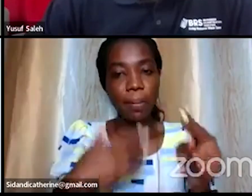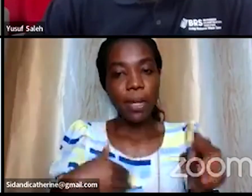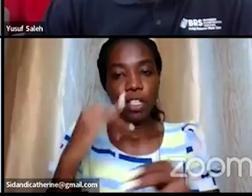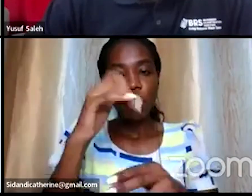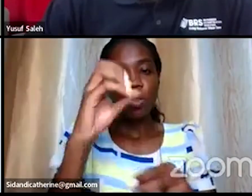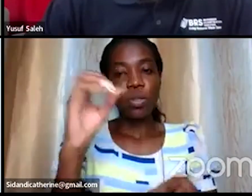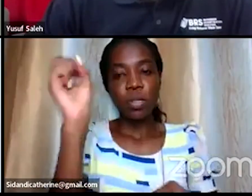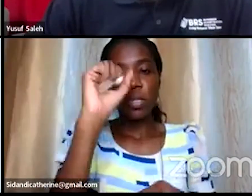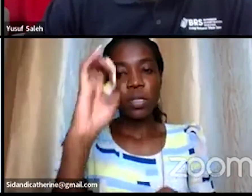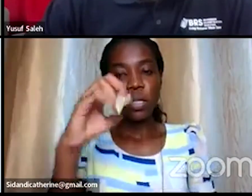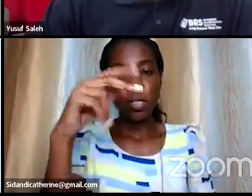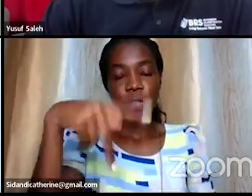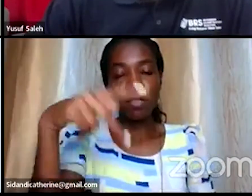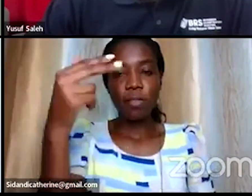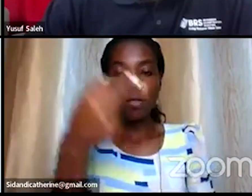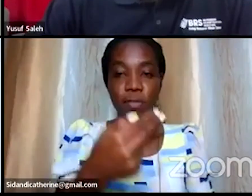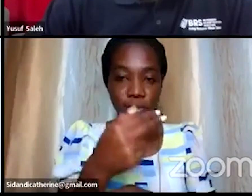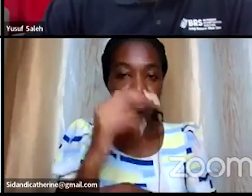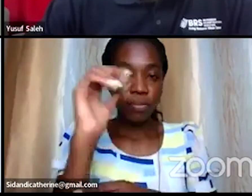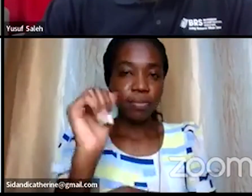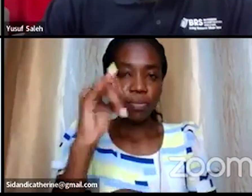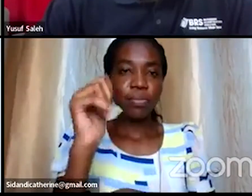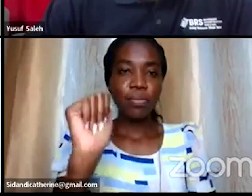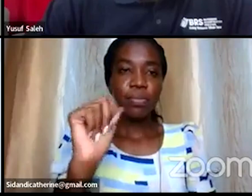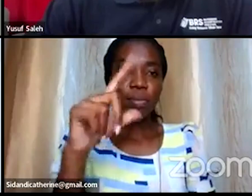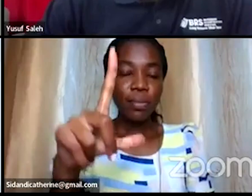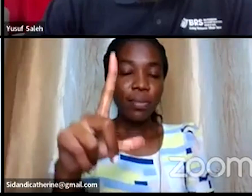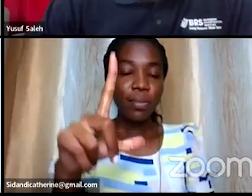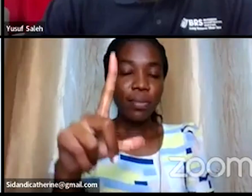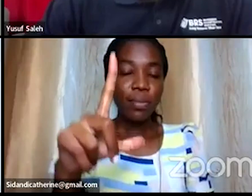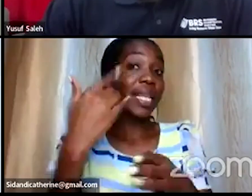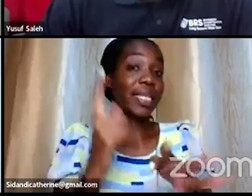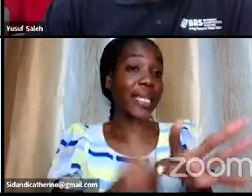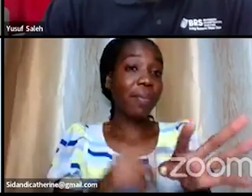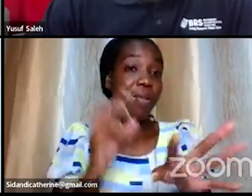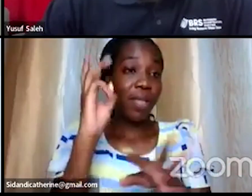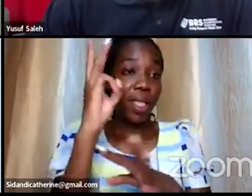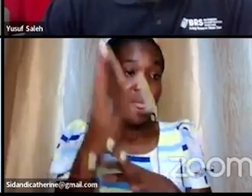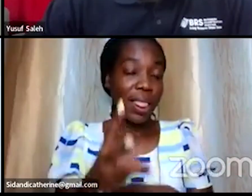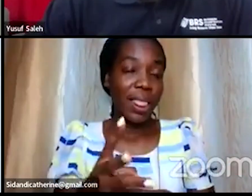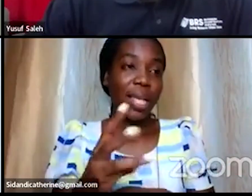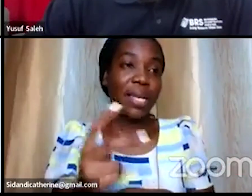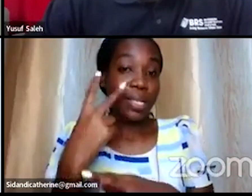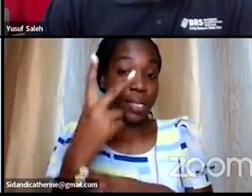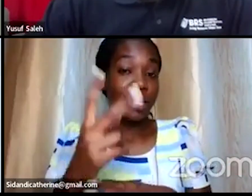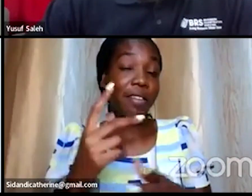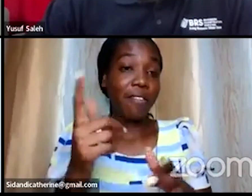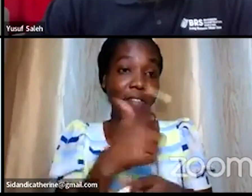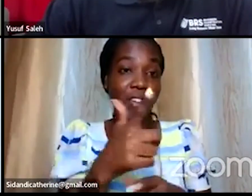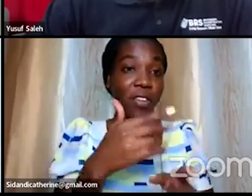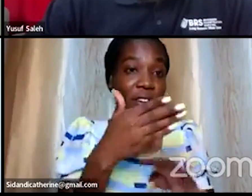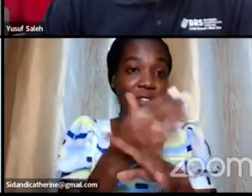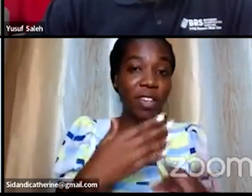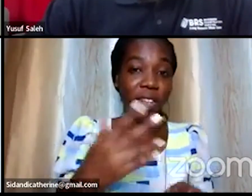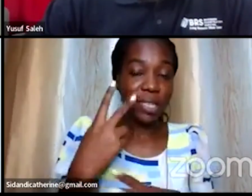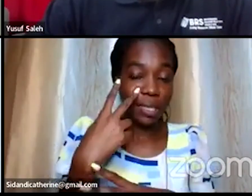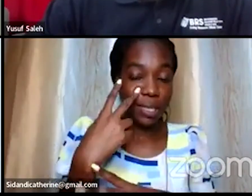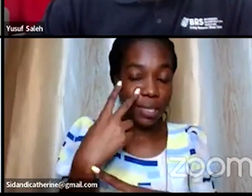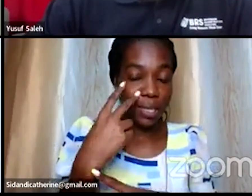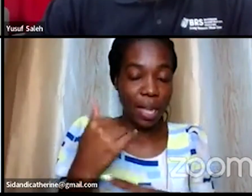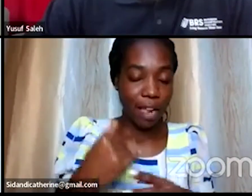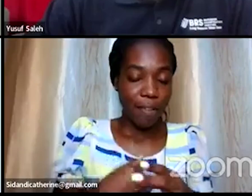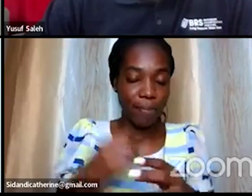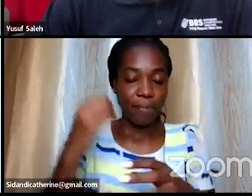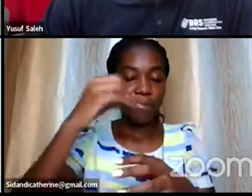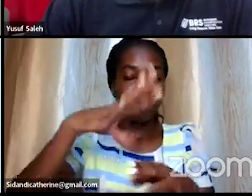next segment, you'll probably see my video on because by then I would have made it to a place where I have good lighting and you're able to see me. So Joseph